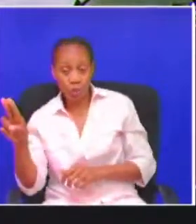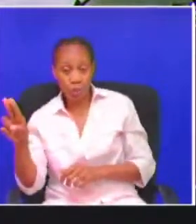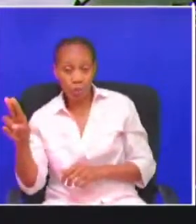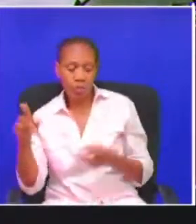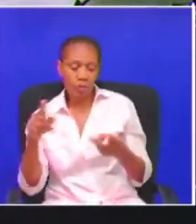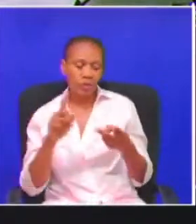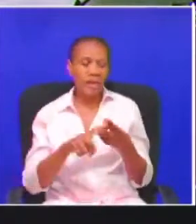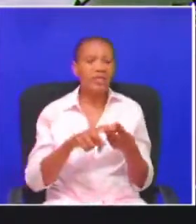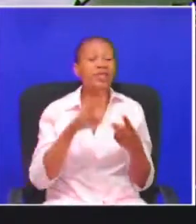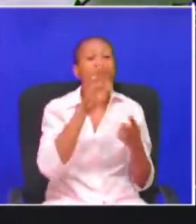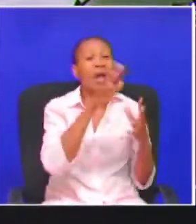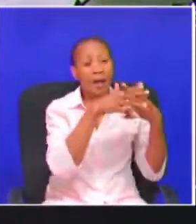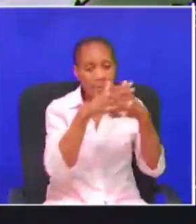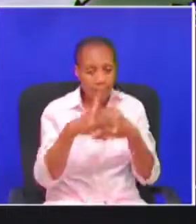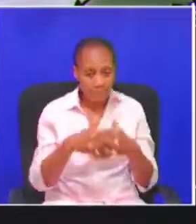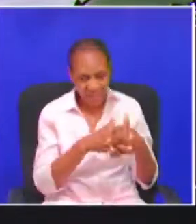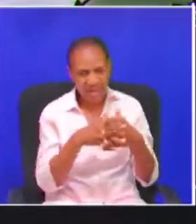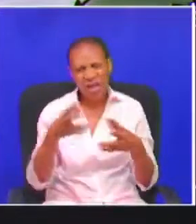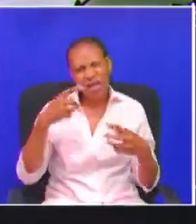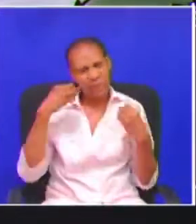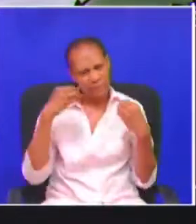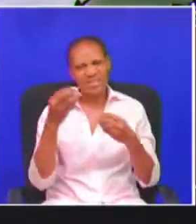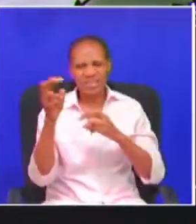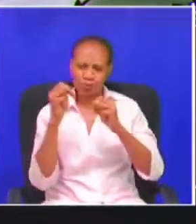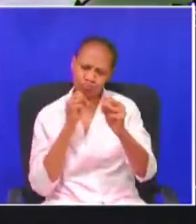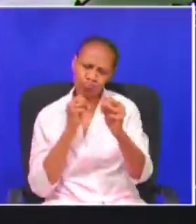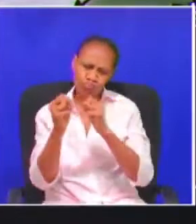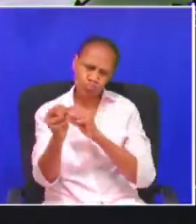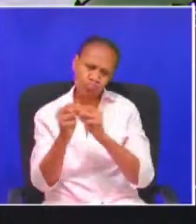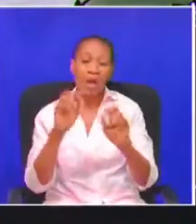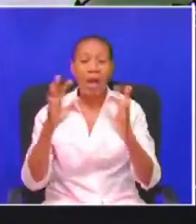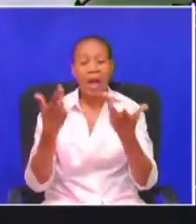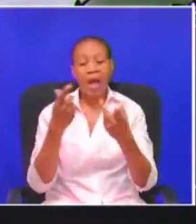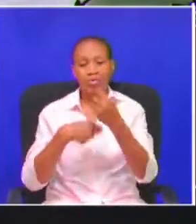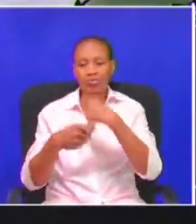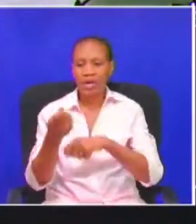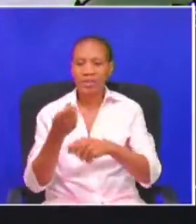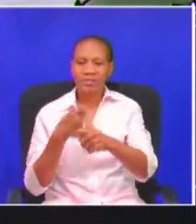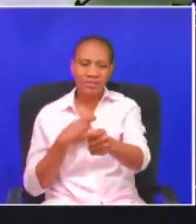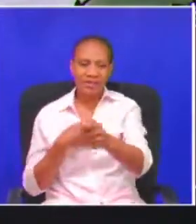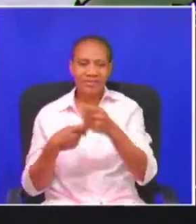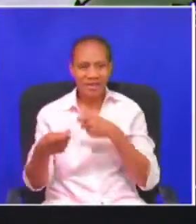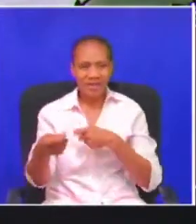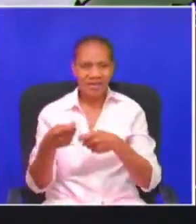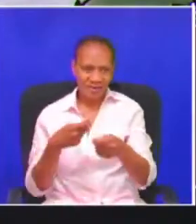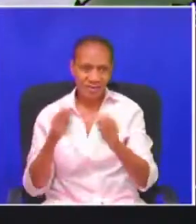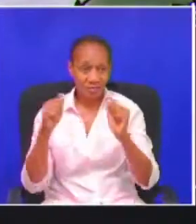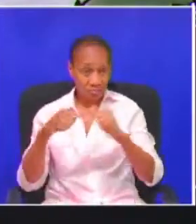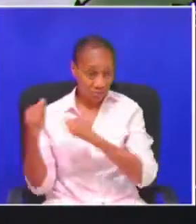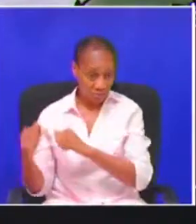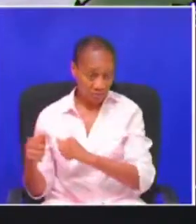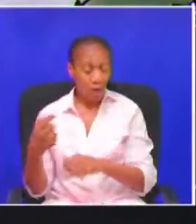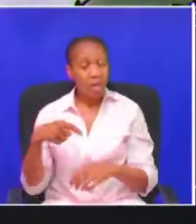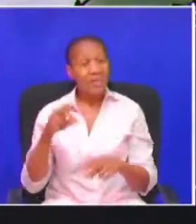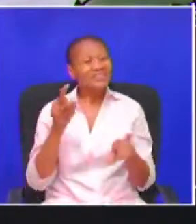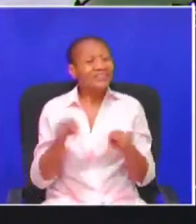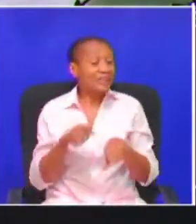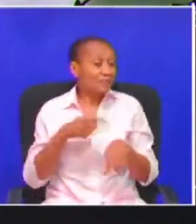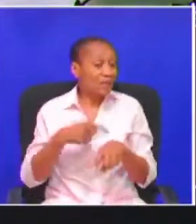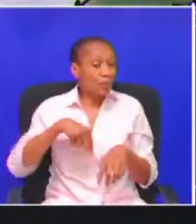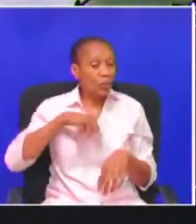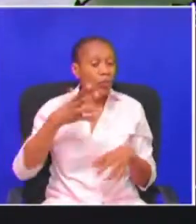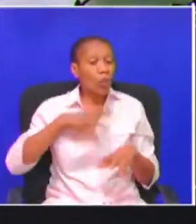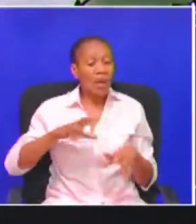and the United States on negotiating trade agreements, we are prioritizing the implementation of